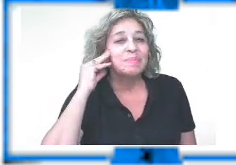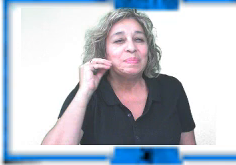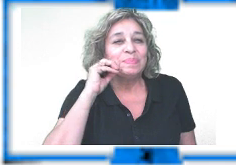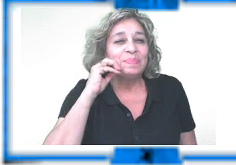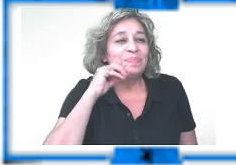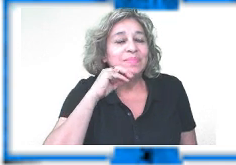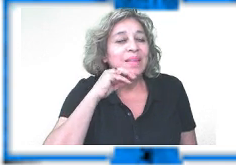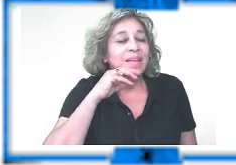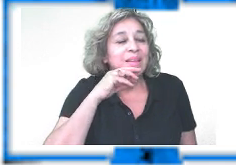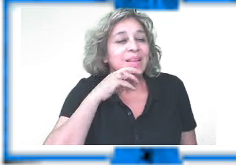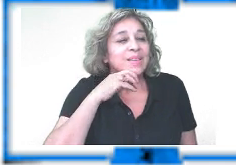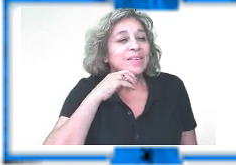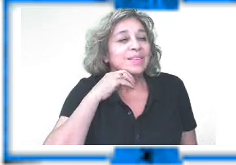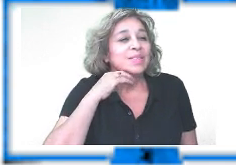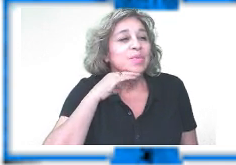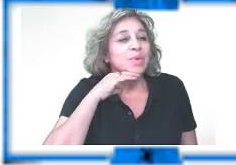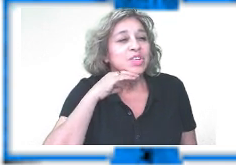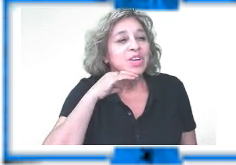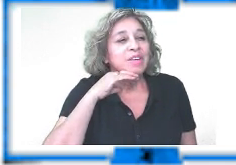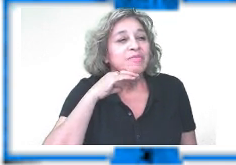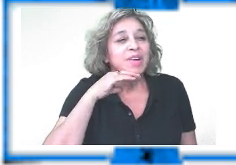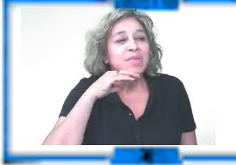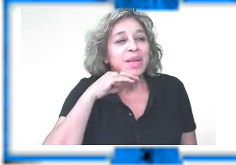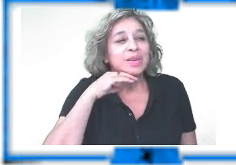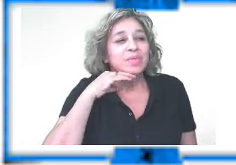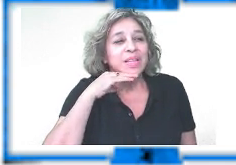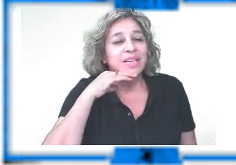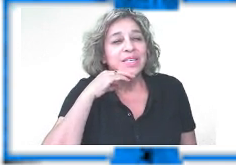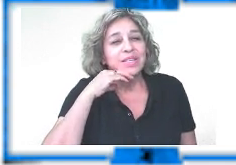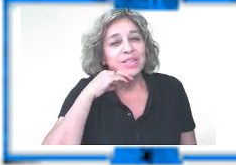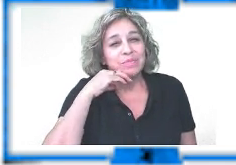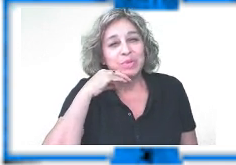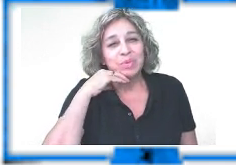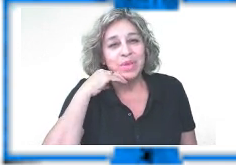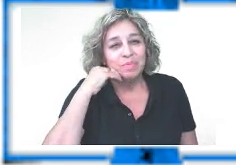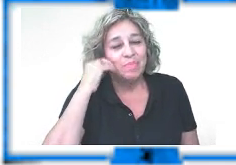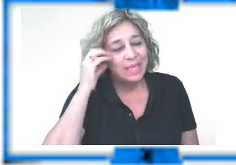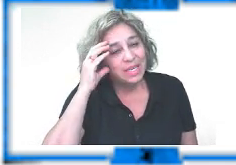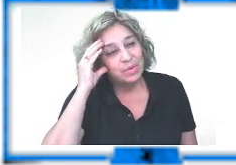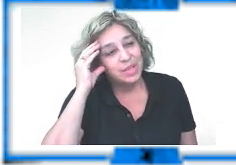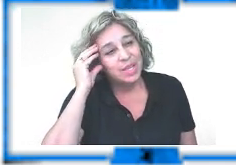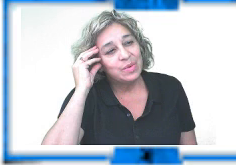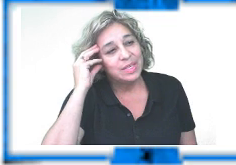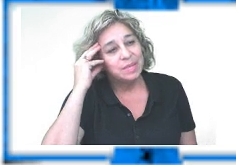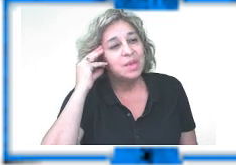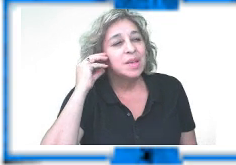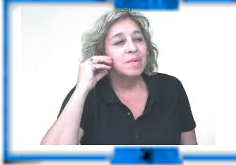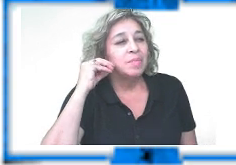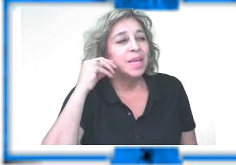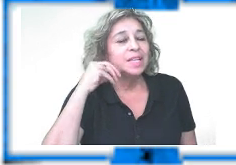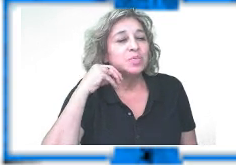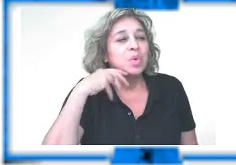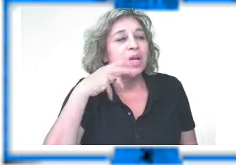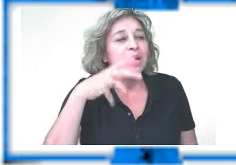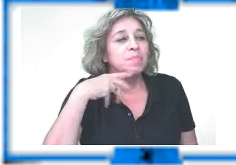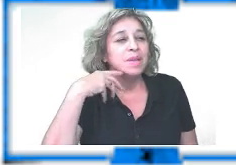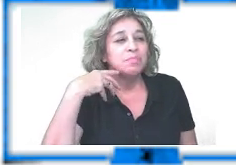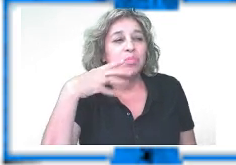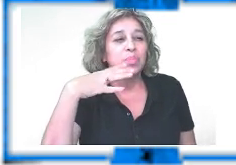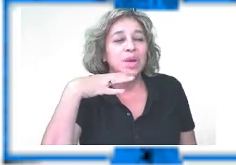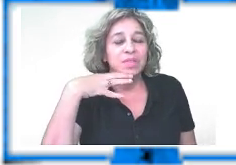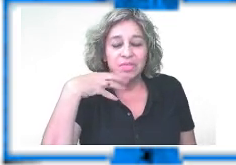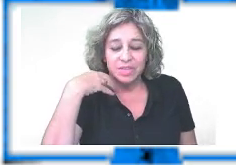maybe. So we should have very good relationships with Mexico and the U.S. because we're going to